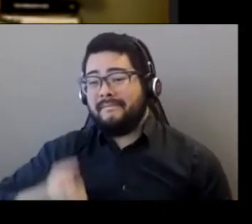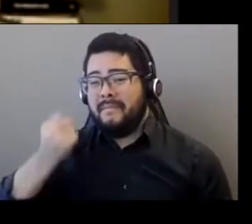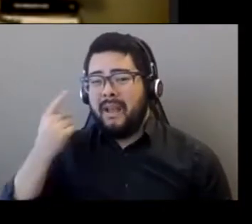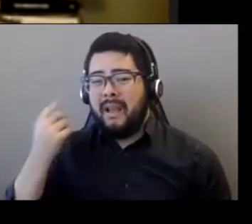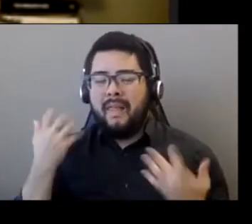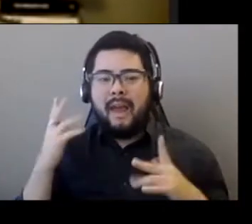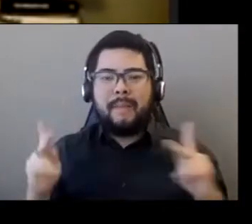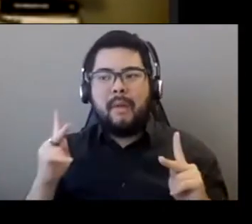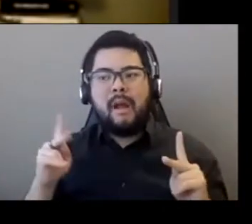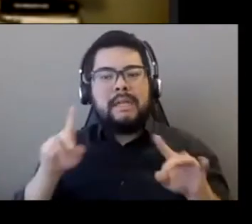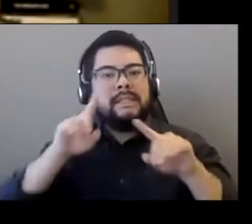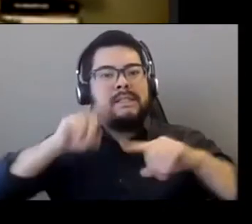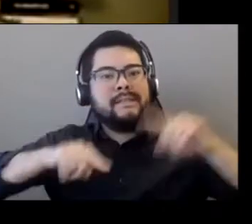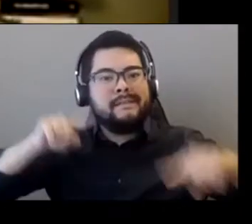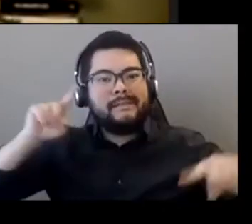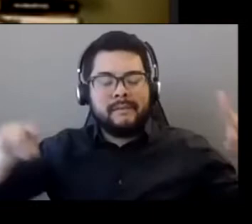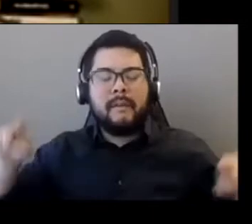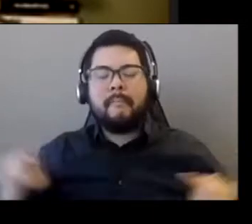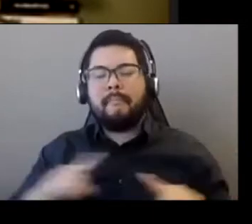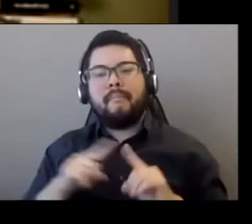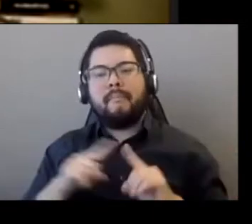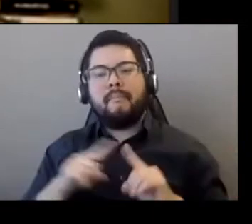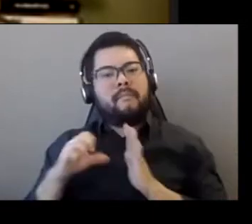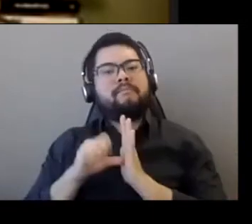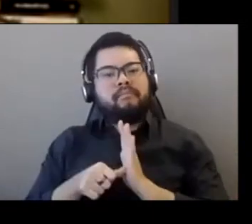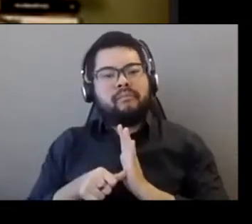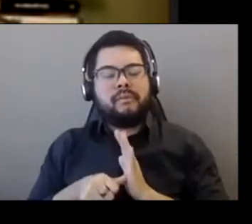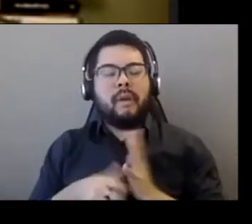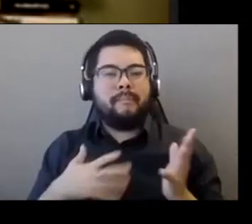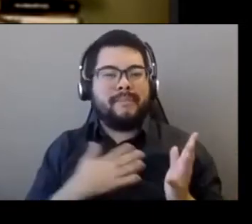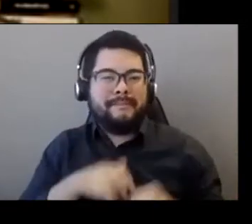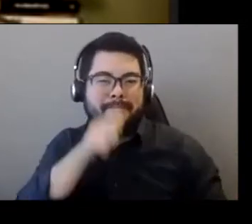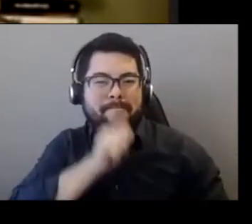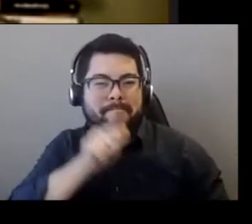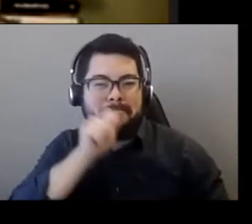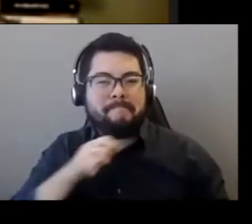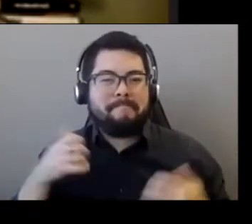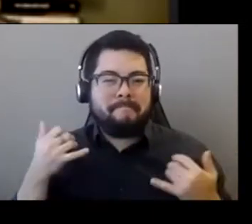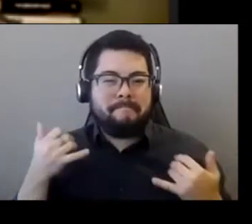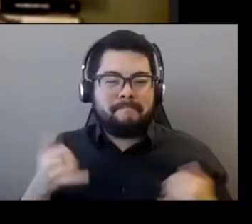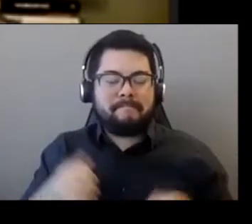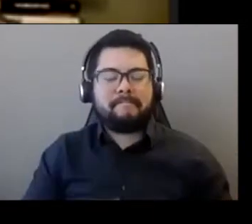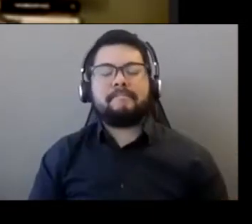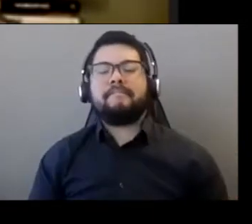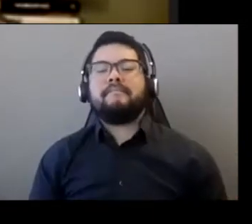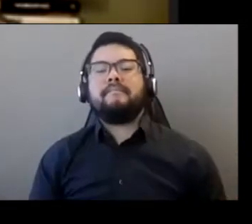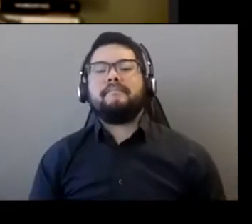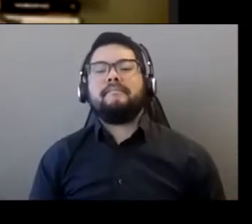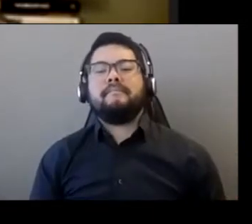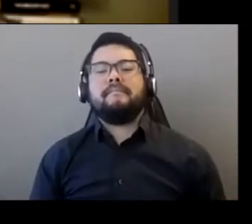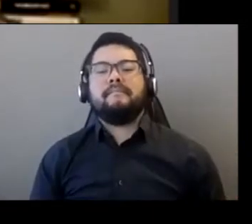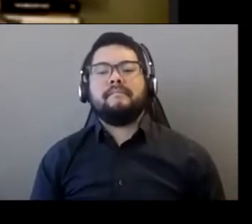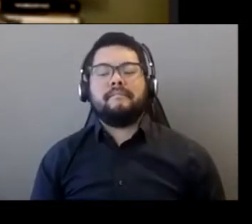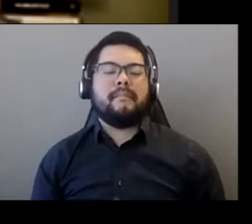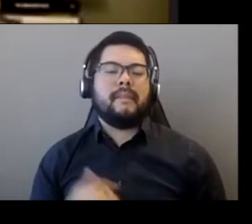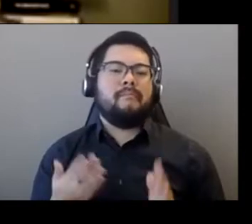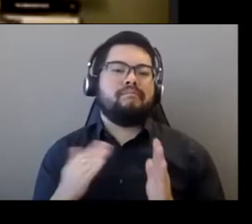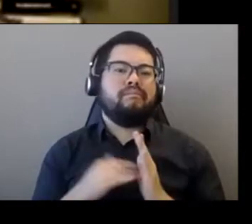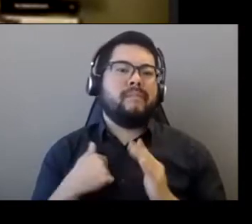like this. I'm just trying to make a point. So abide by me, abide with me, sorry. I'm just trying to make a point.